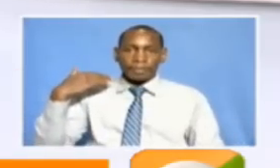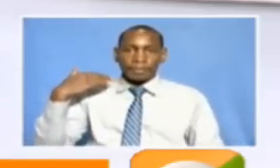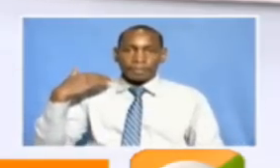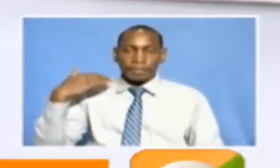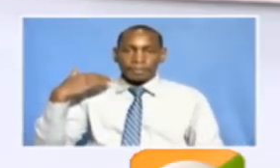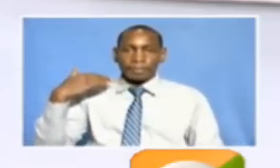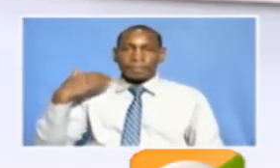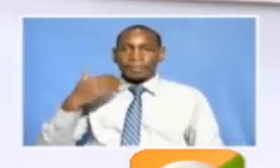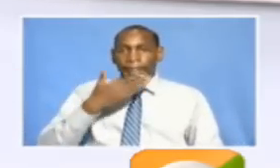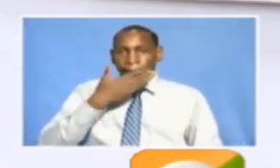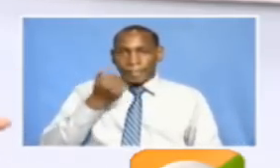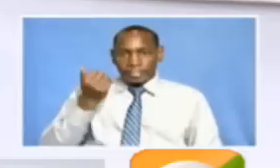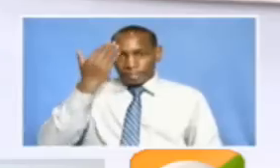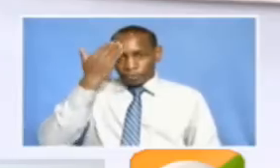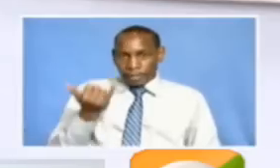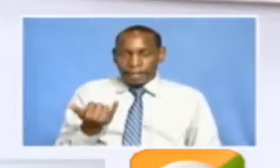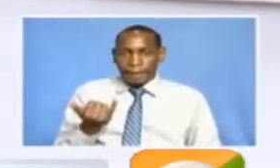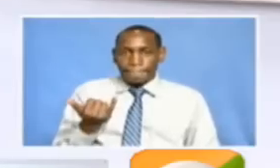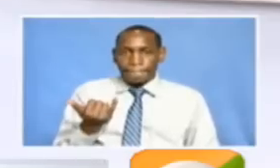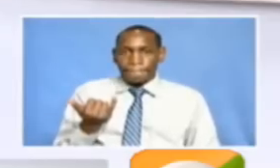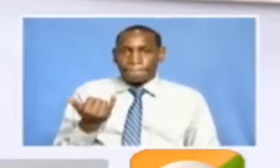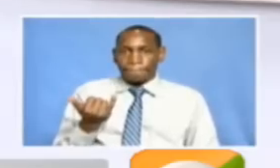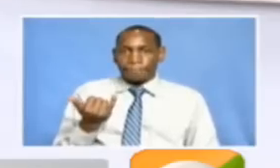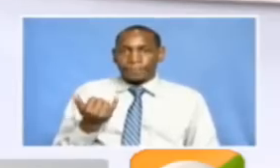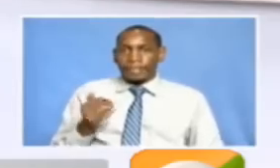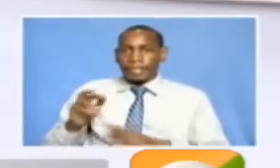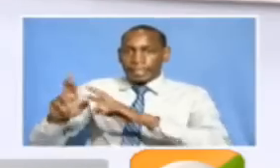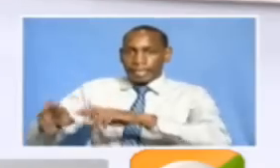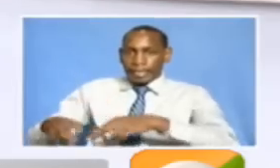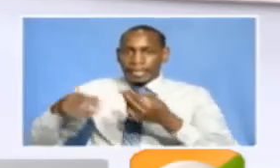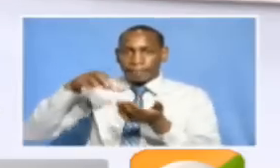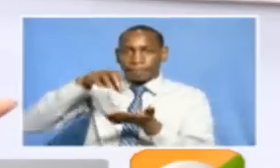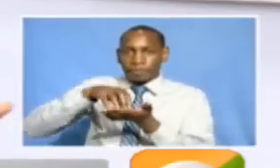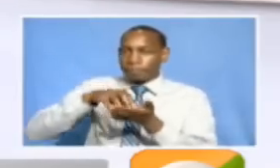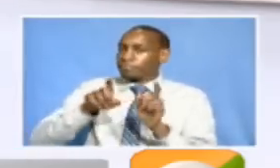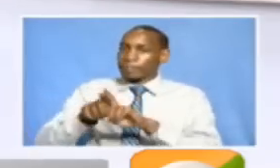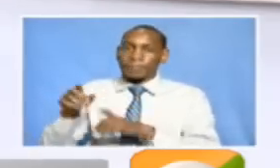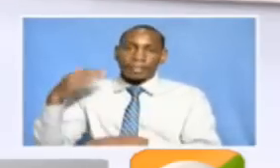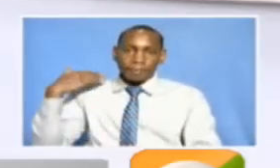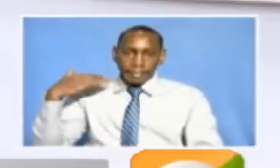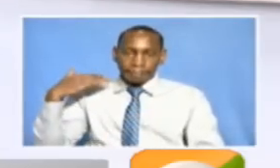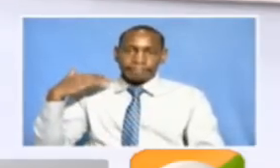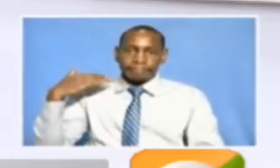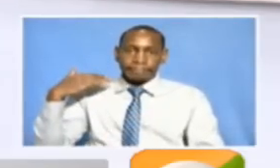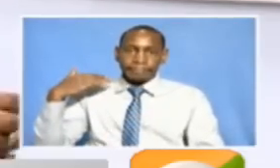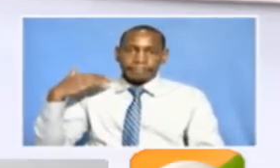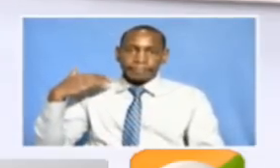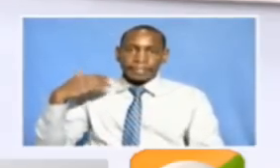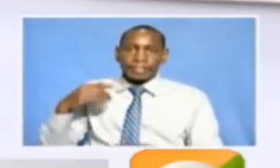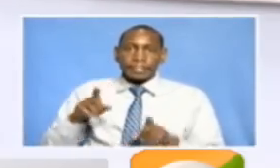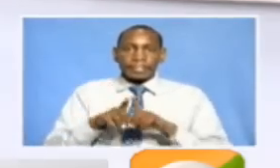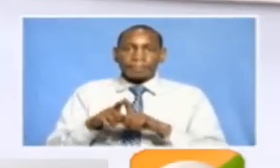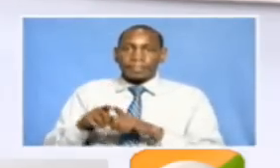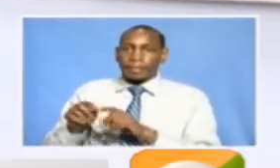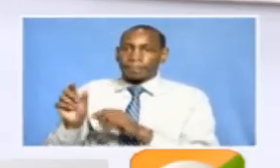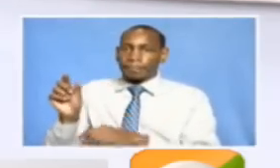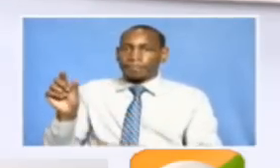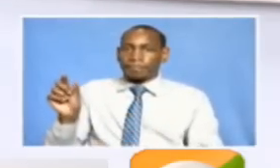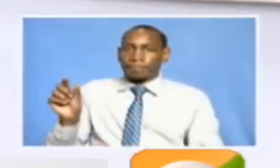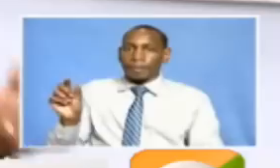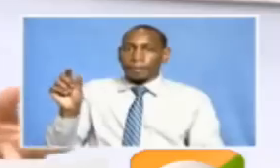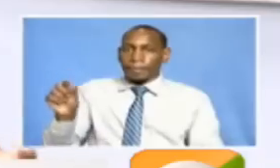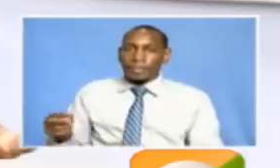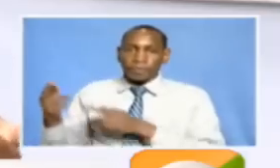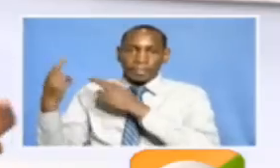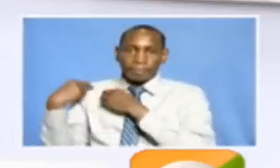crimes better. Because a rape as a defilement case is actually a crime. It's a crime, and the victim and the suspect are both